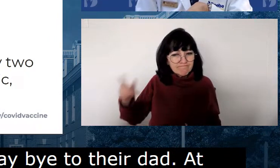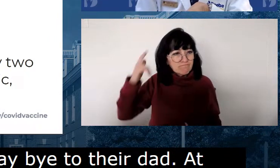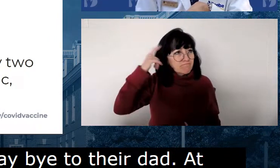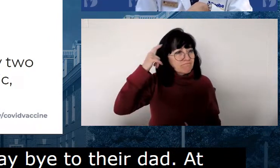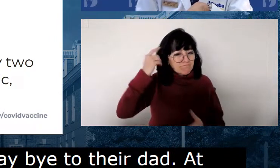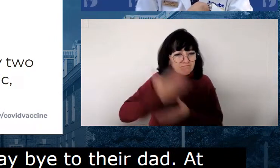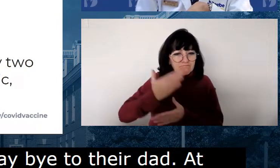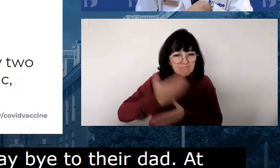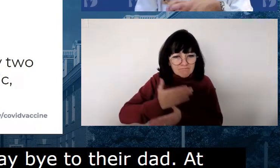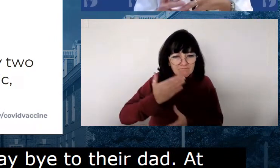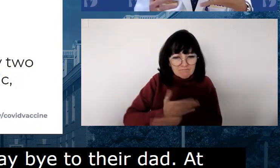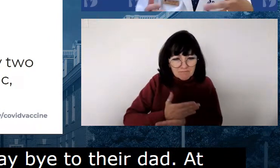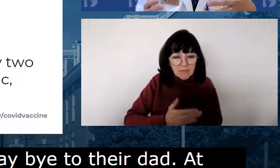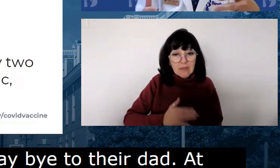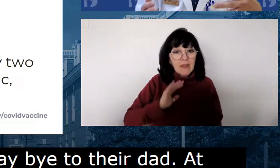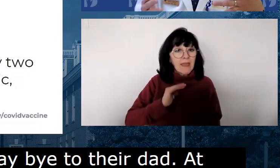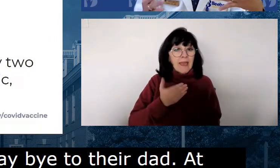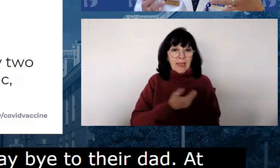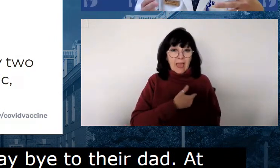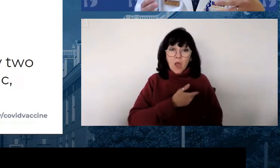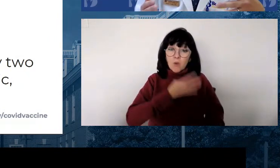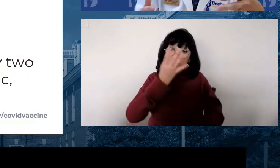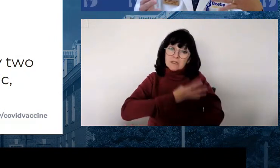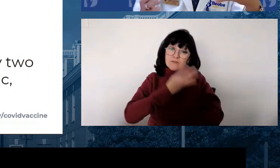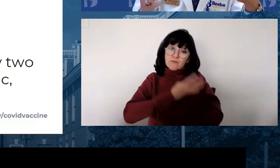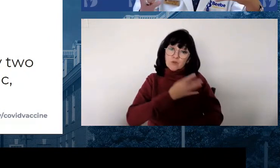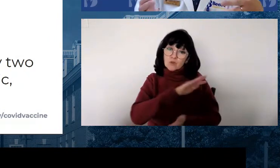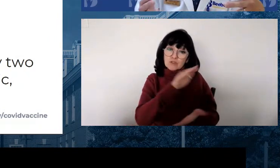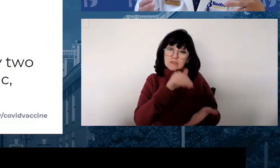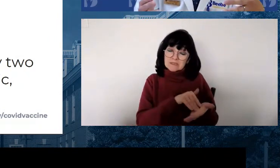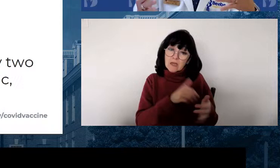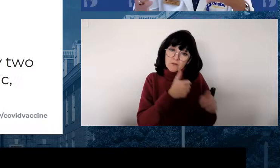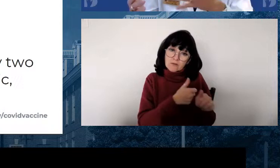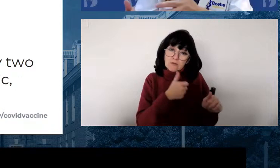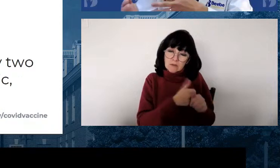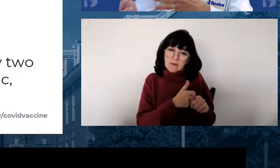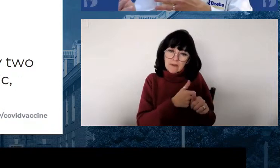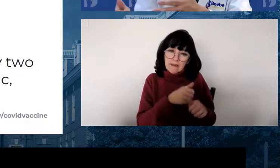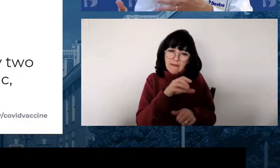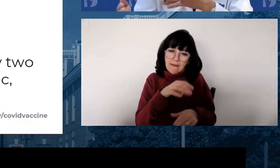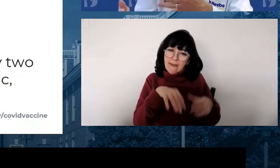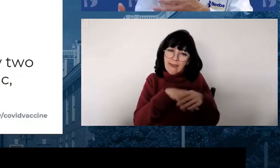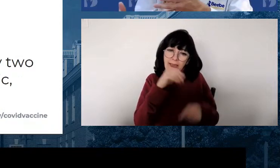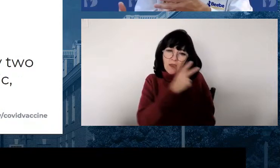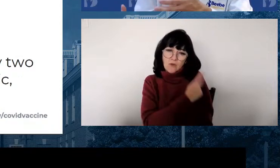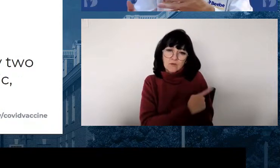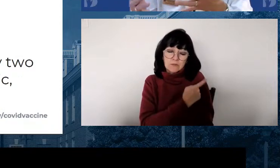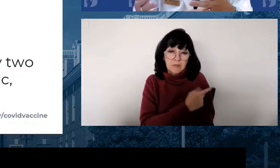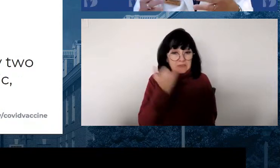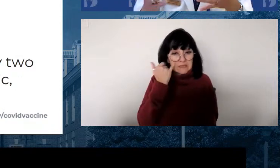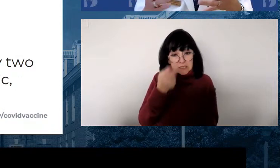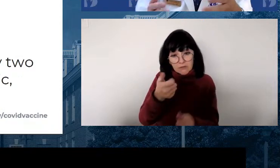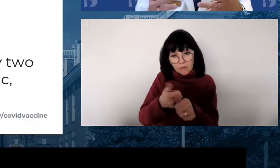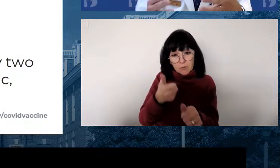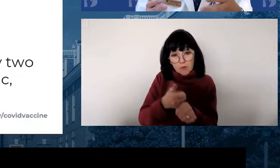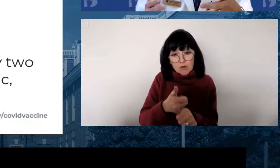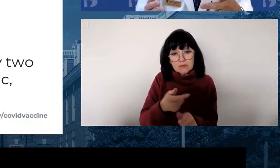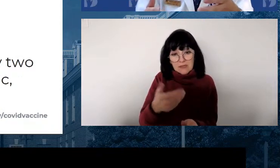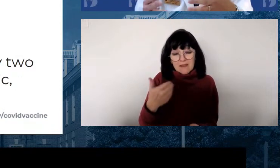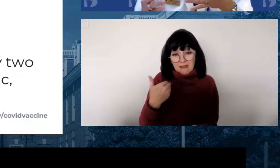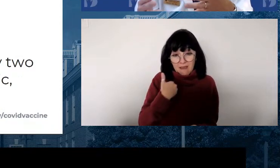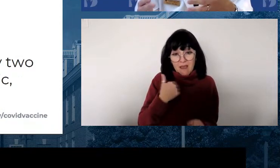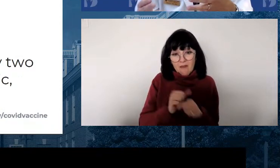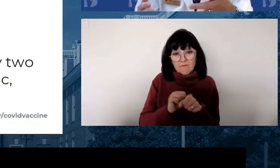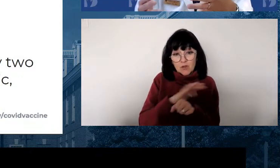antibody infusion center, which is an outpatient treatment, which is important because if you are positive for COVID and you're in a risk